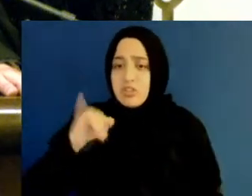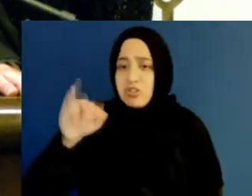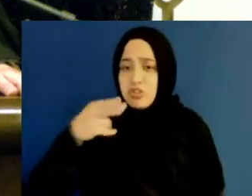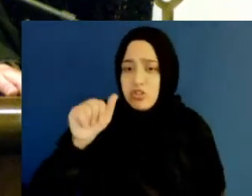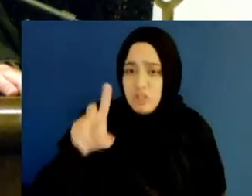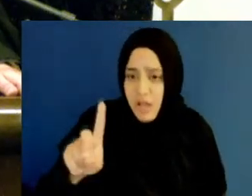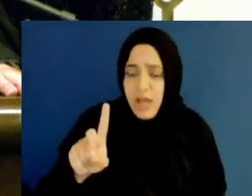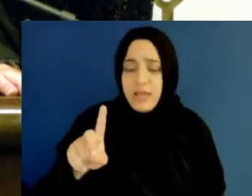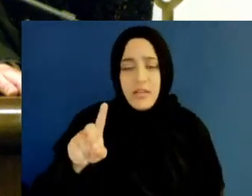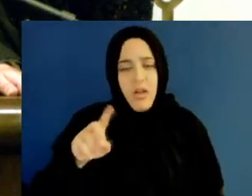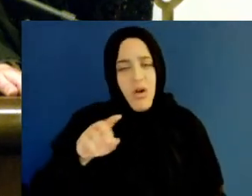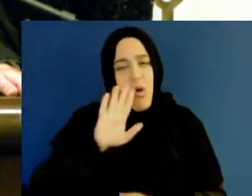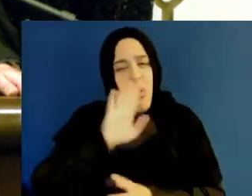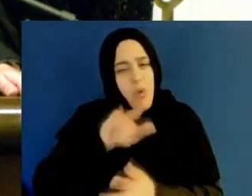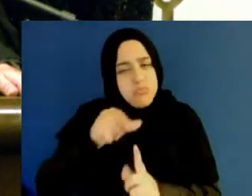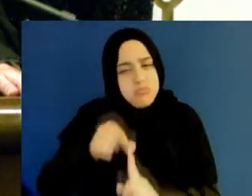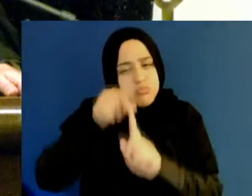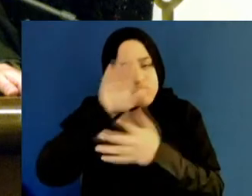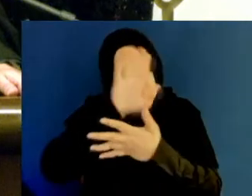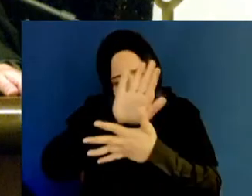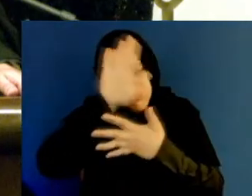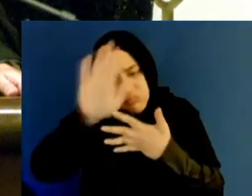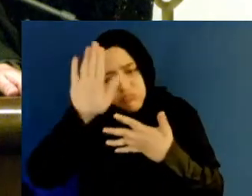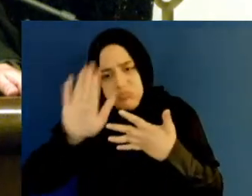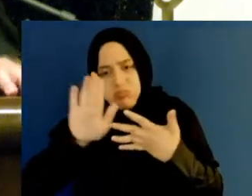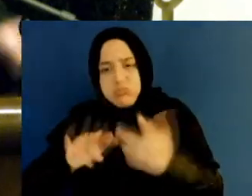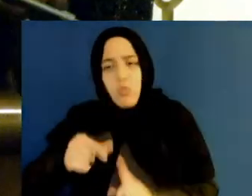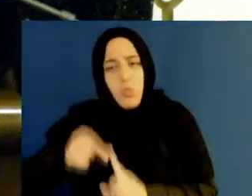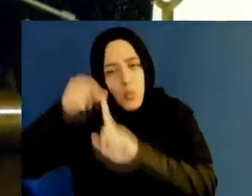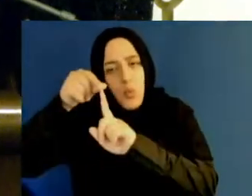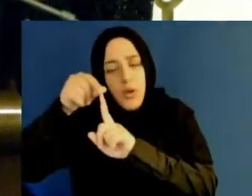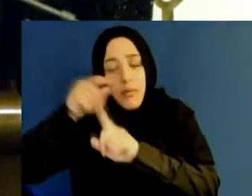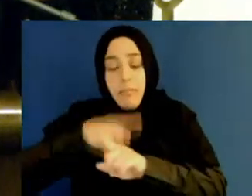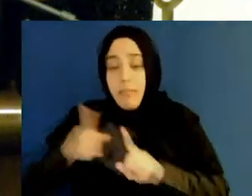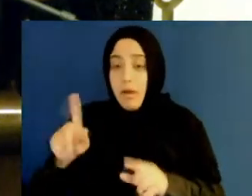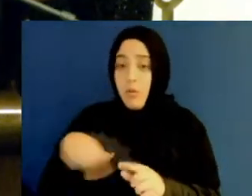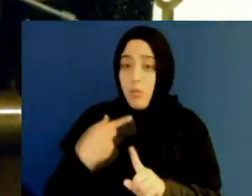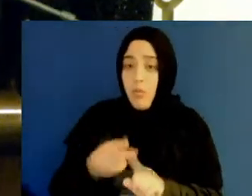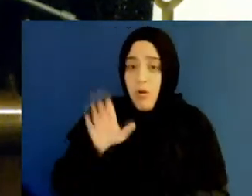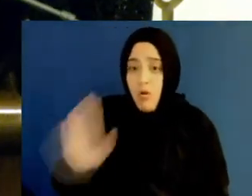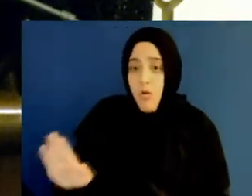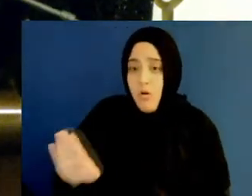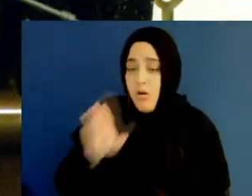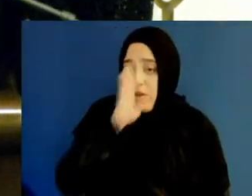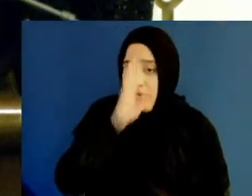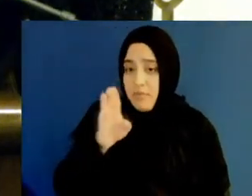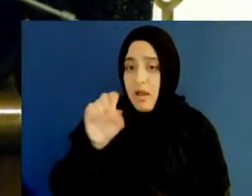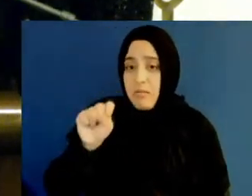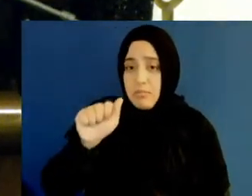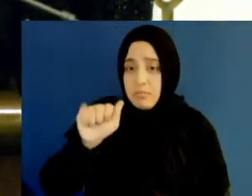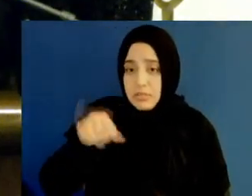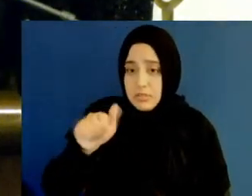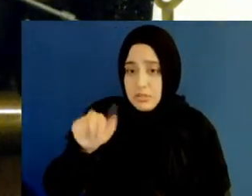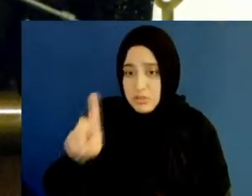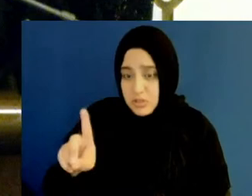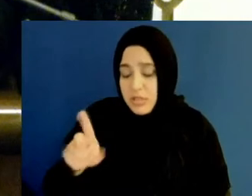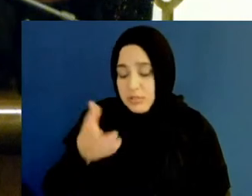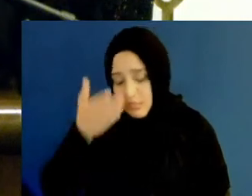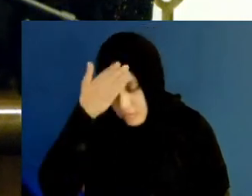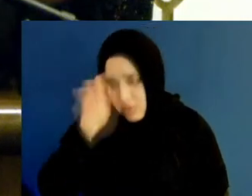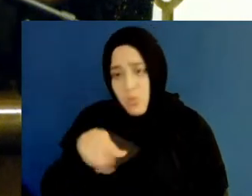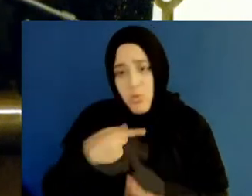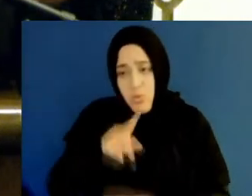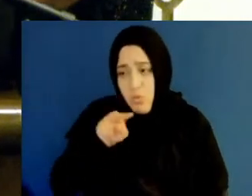Imam al-Sajjad, it would not be an exaggeration without compromising the hurmah of any one of